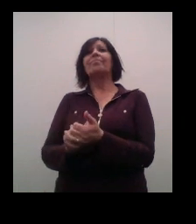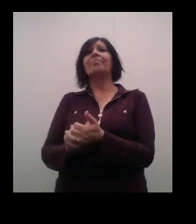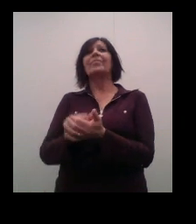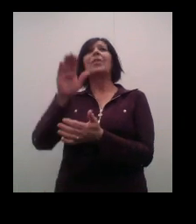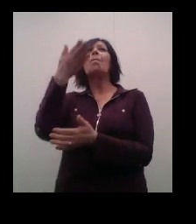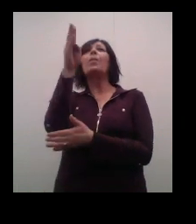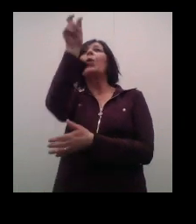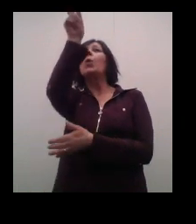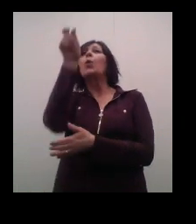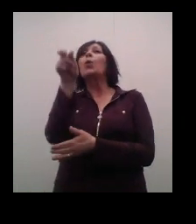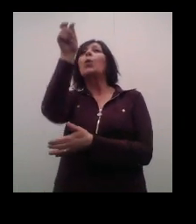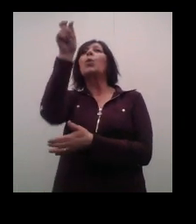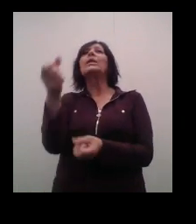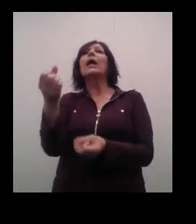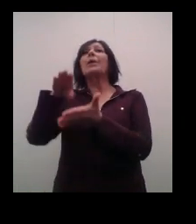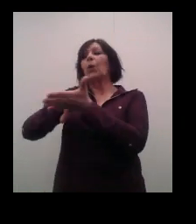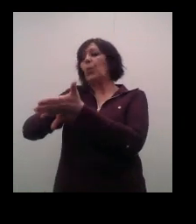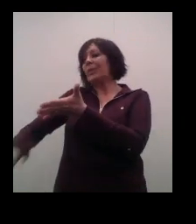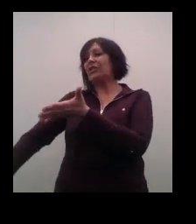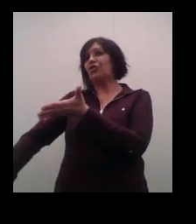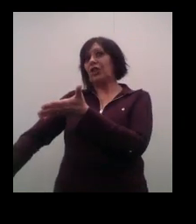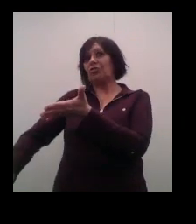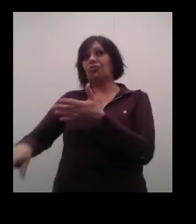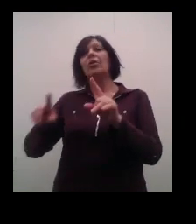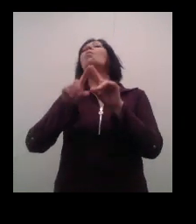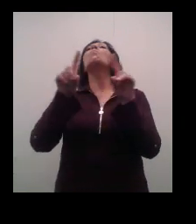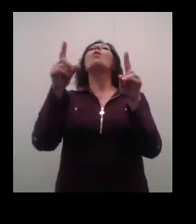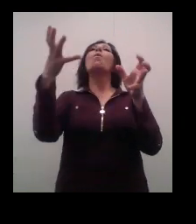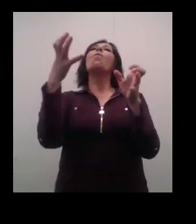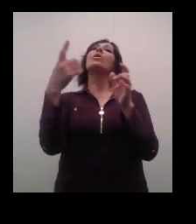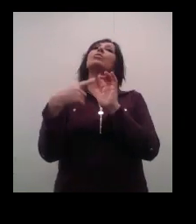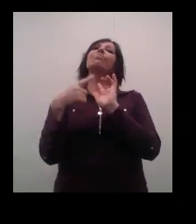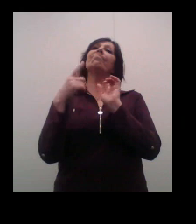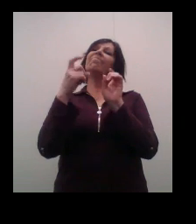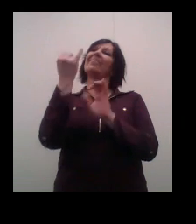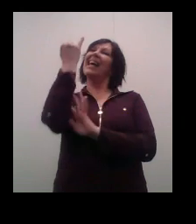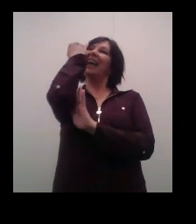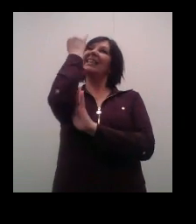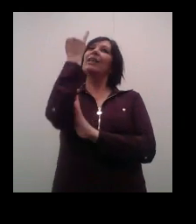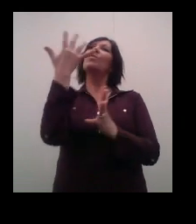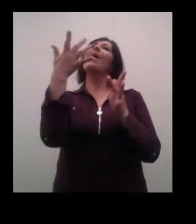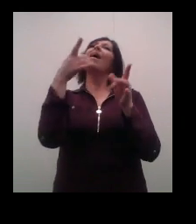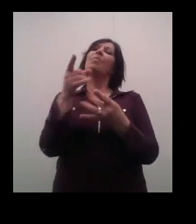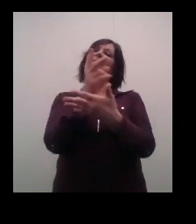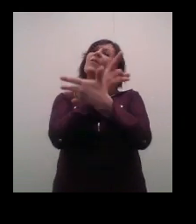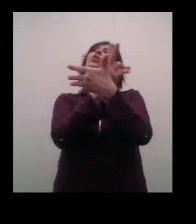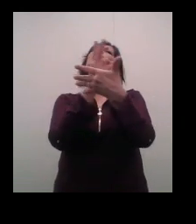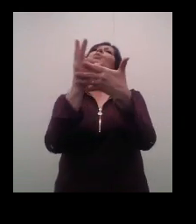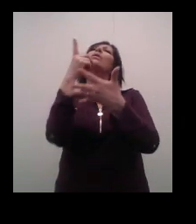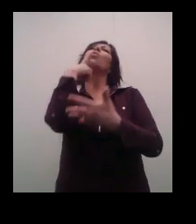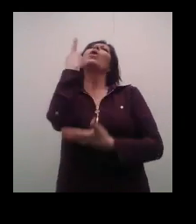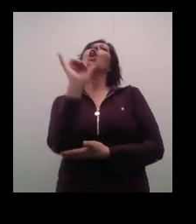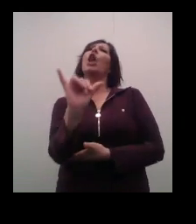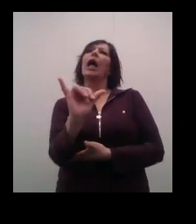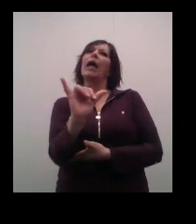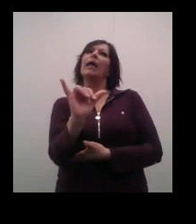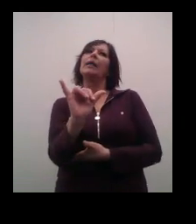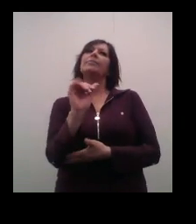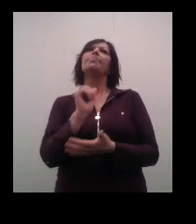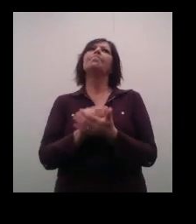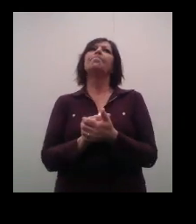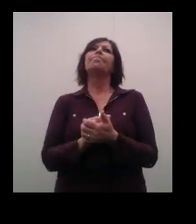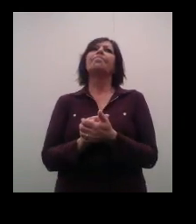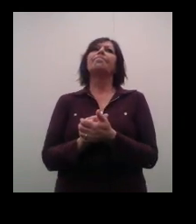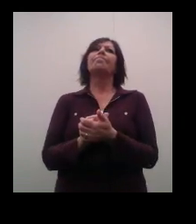what that blue bar is versus the red bar at the end. But we also wanted to sort of give you an idea of what's happening on a 2-week basis and a 1-week basis.